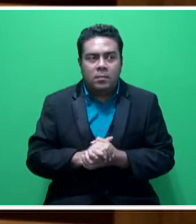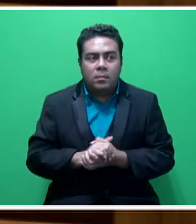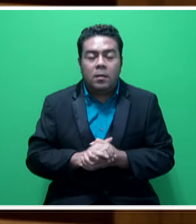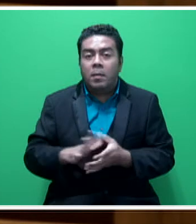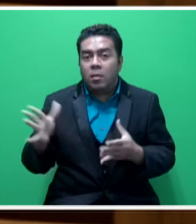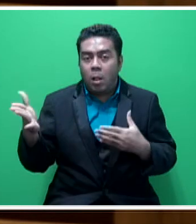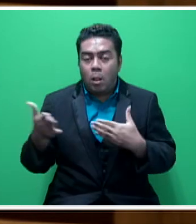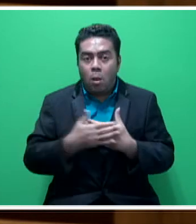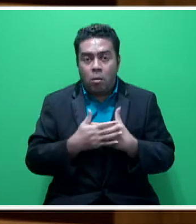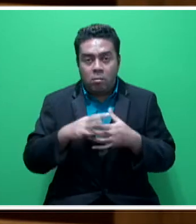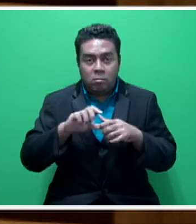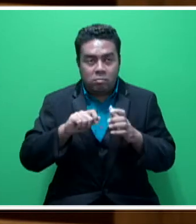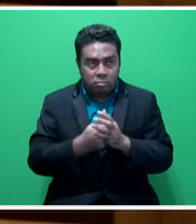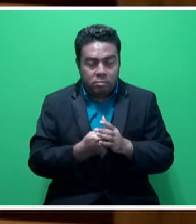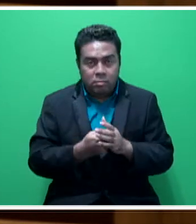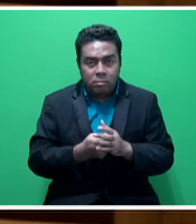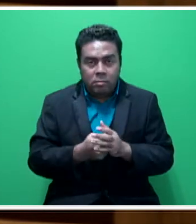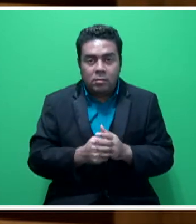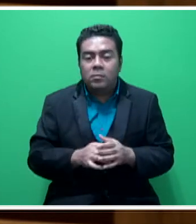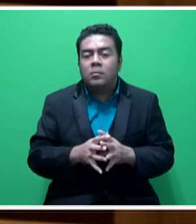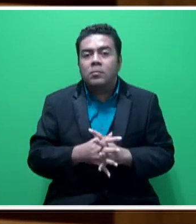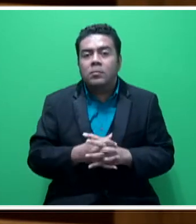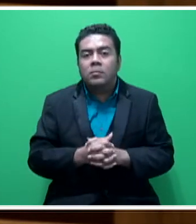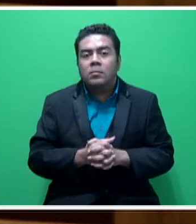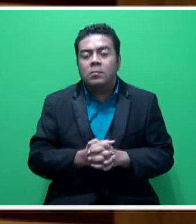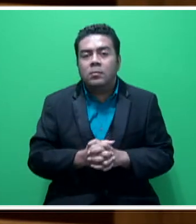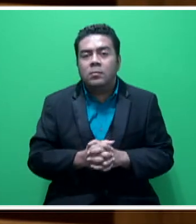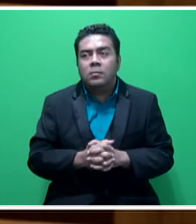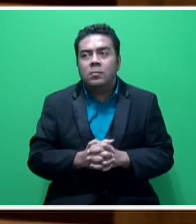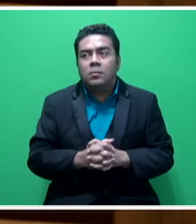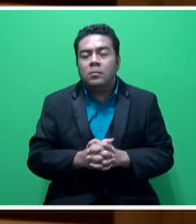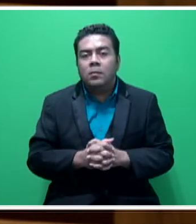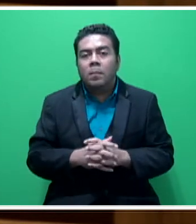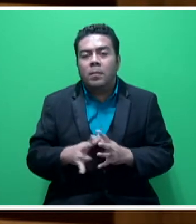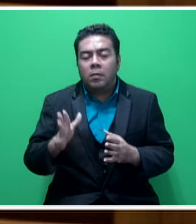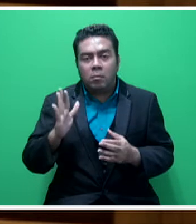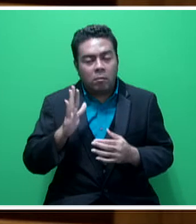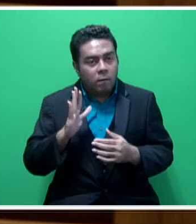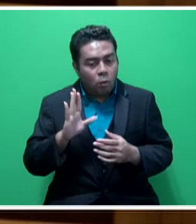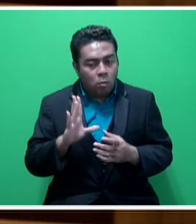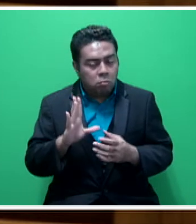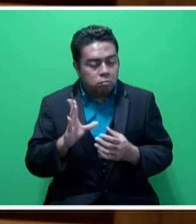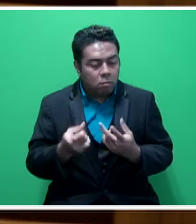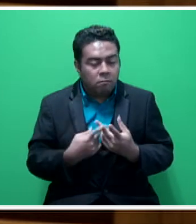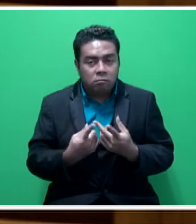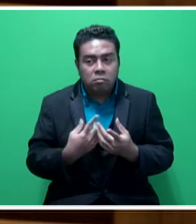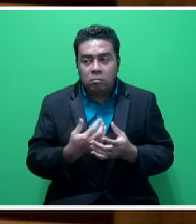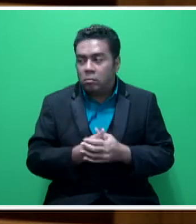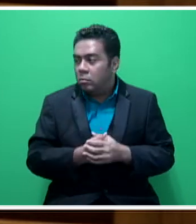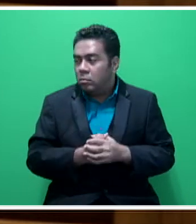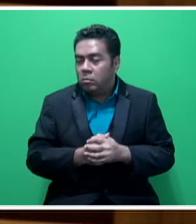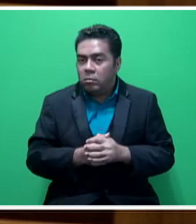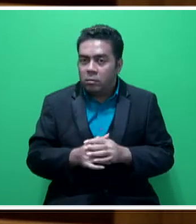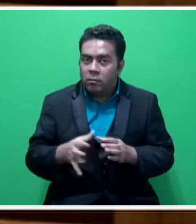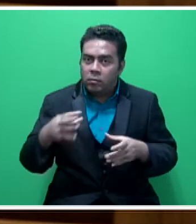the lockdown the government had actually arranged urgent shipping to supply essential items to Yasawa, and also deployed several vessels